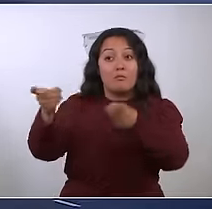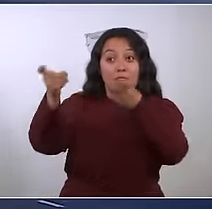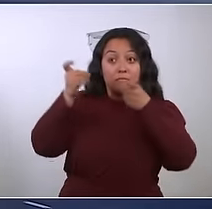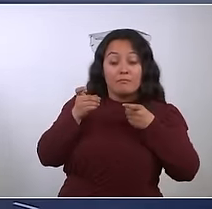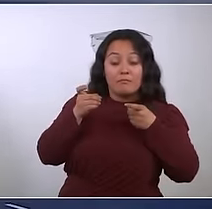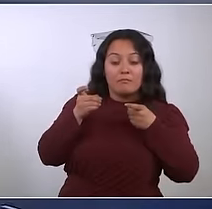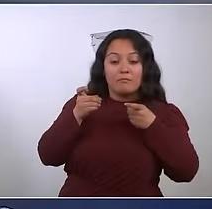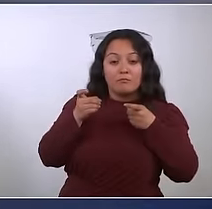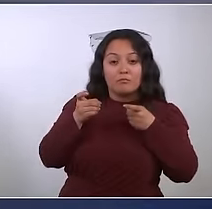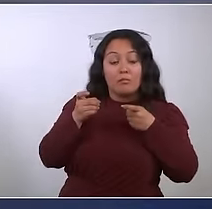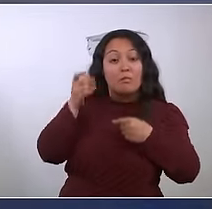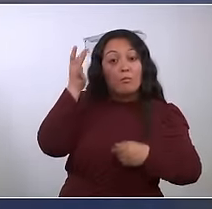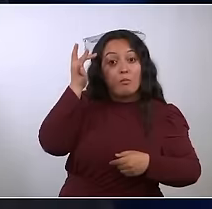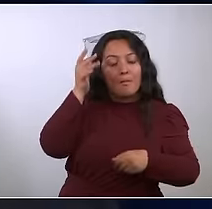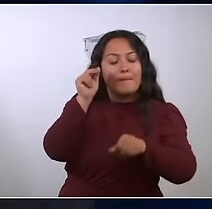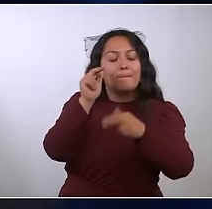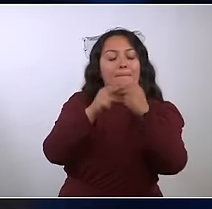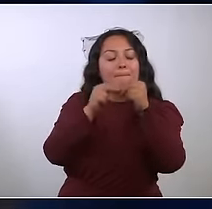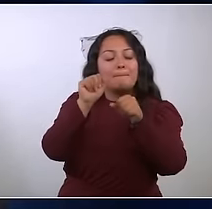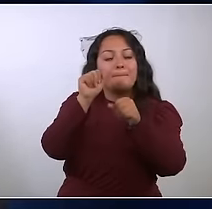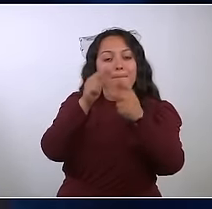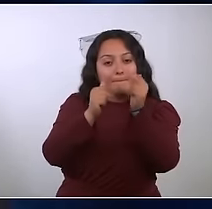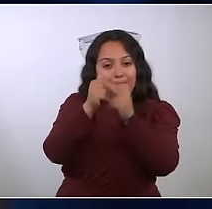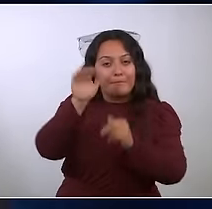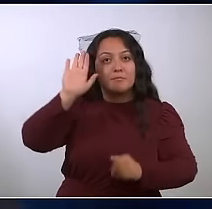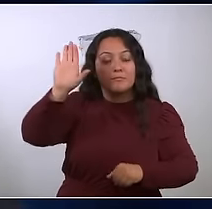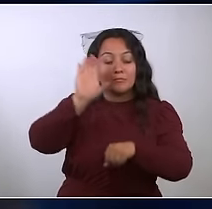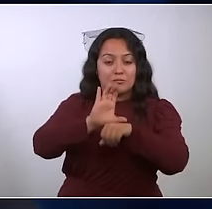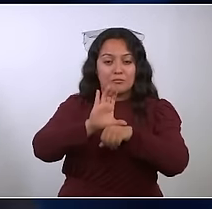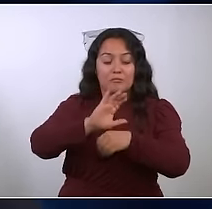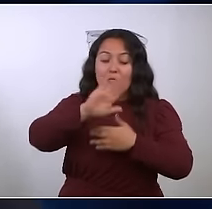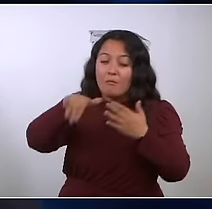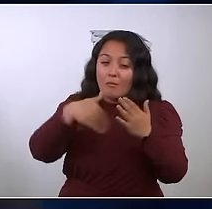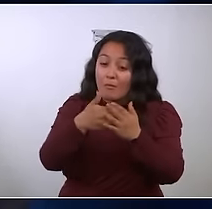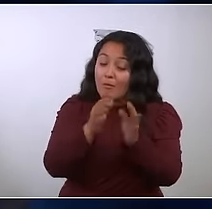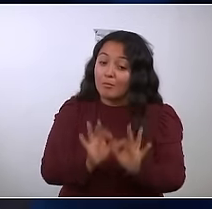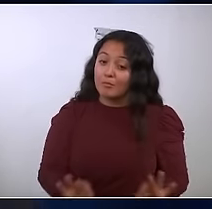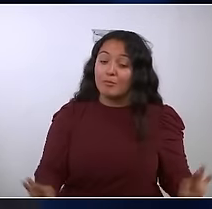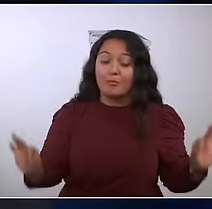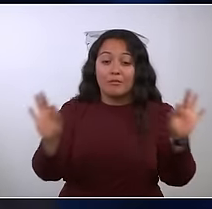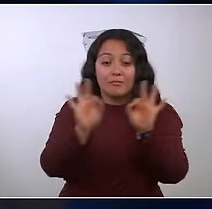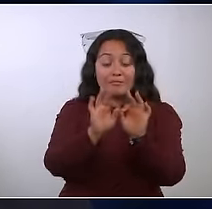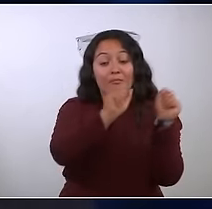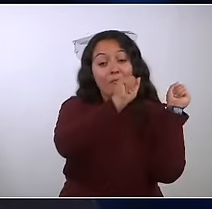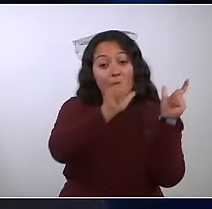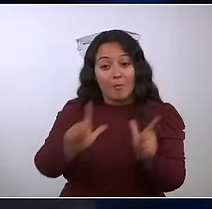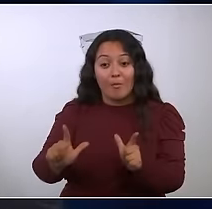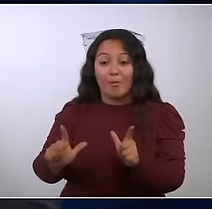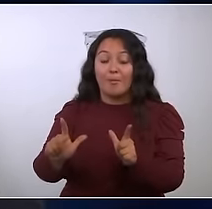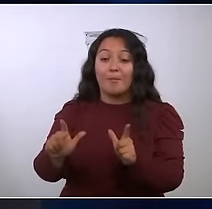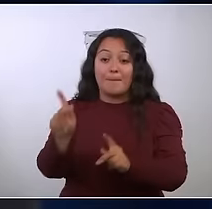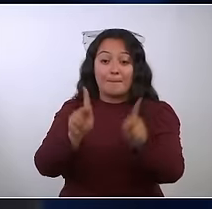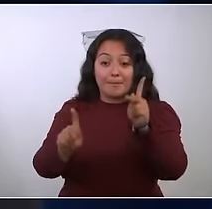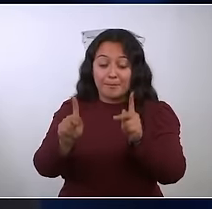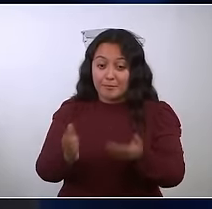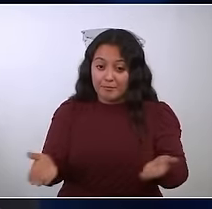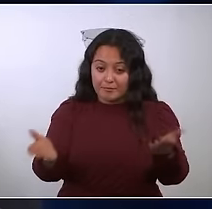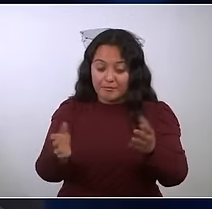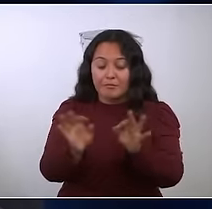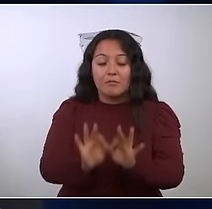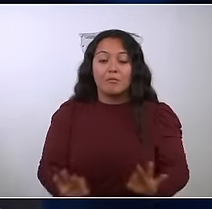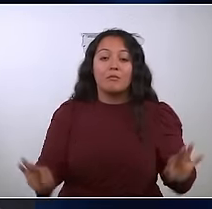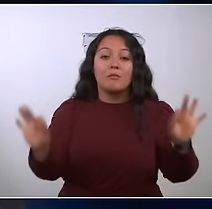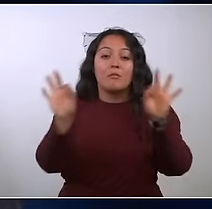para edificar la iglesia. Todos tenemos un rol en esta hora. We all have a role at para this hour. Edificar la iglesia. To build the